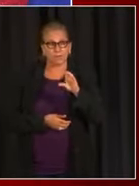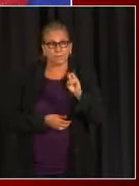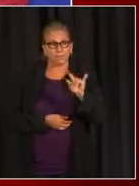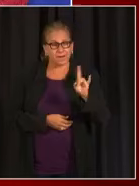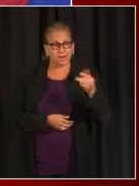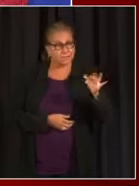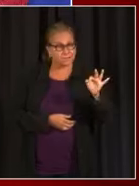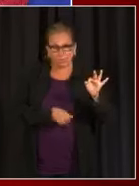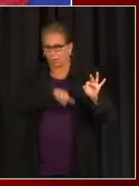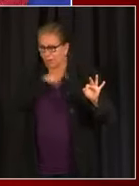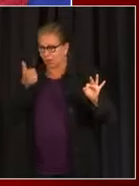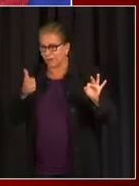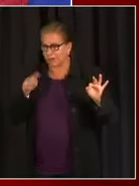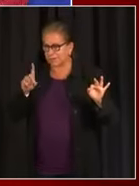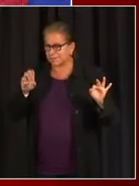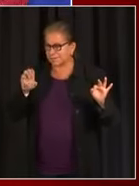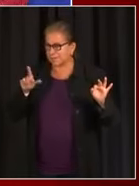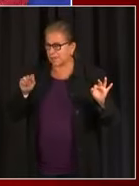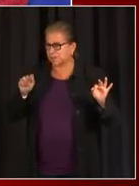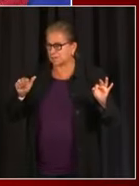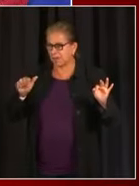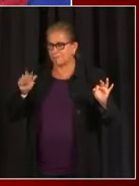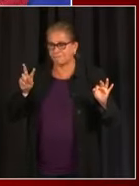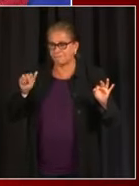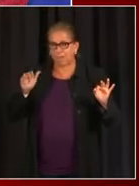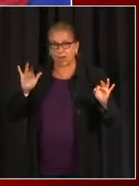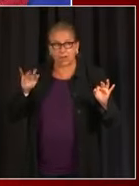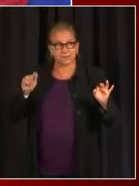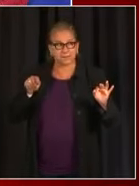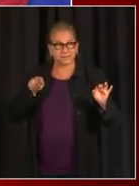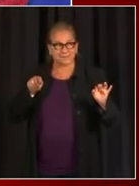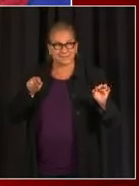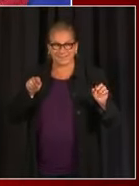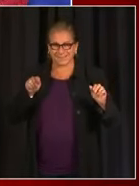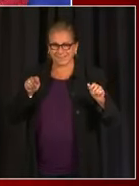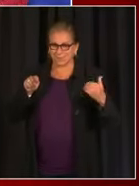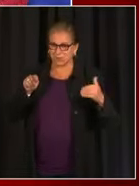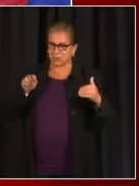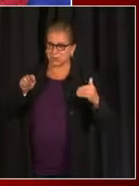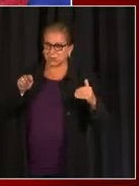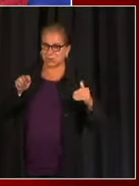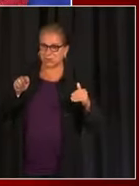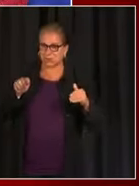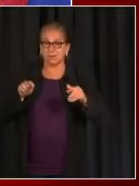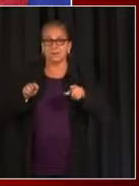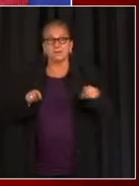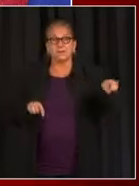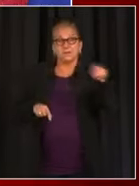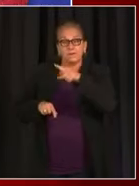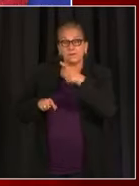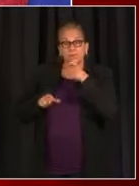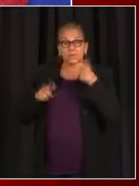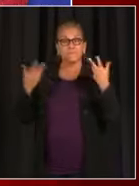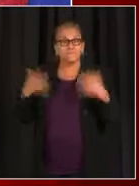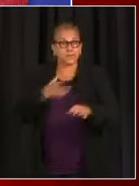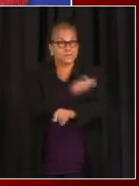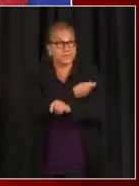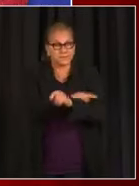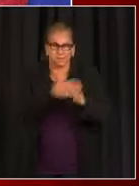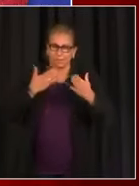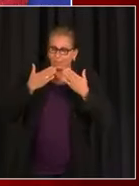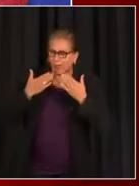everyone who is already vaccinated. We can't state enough how important getting the vaccine is. And if you